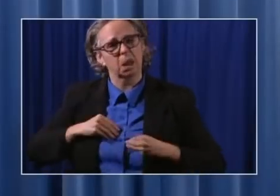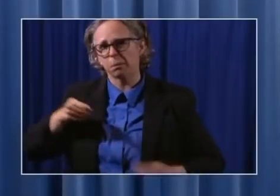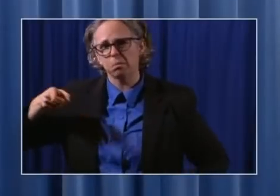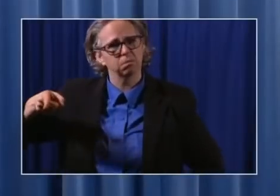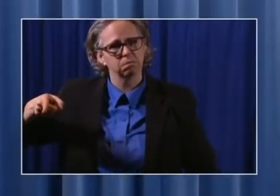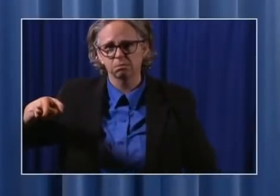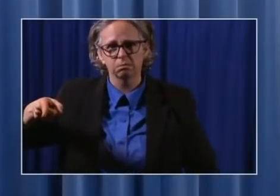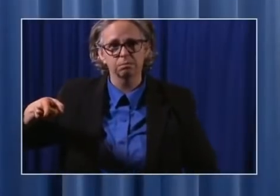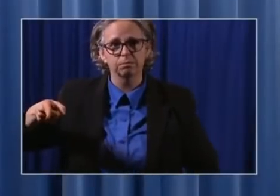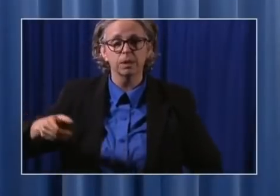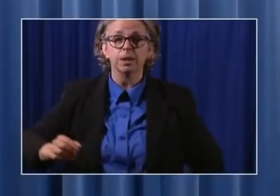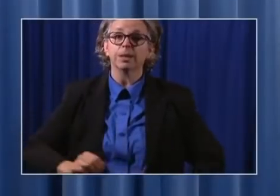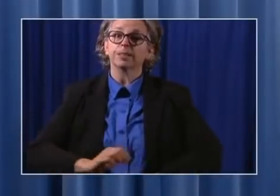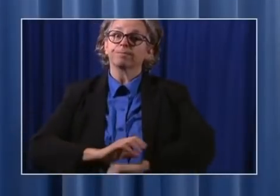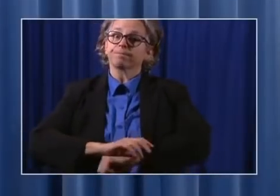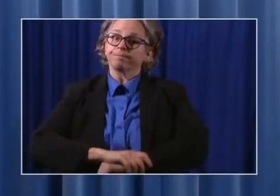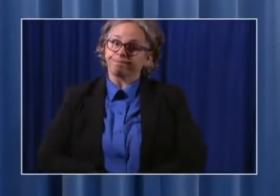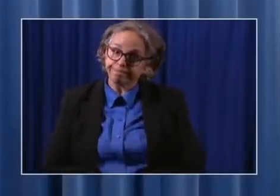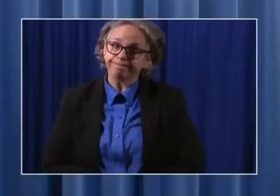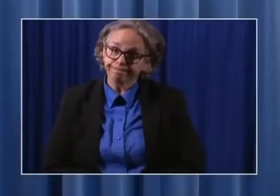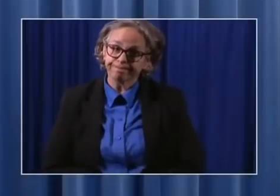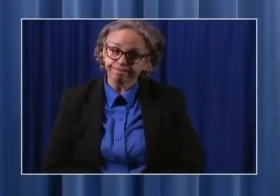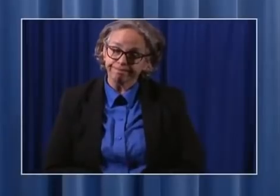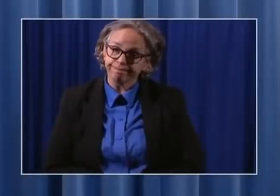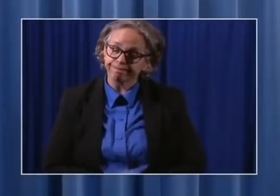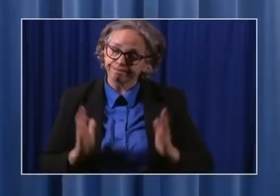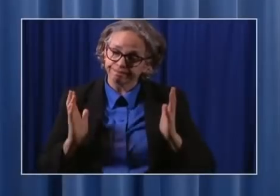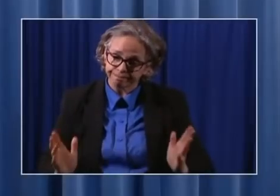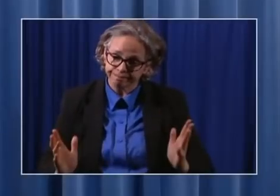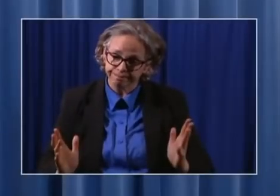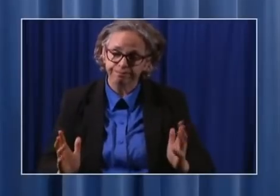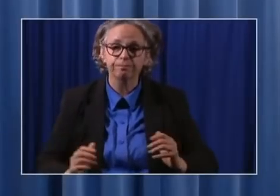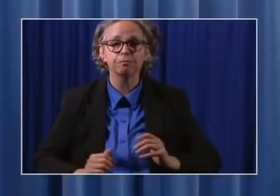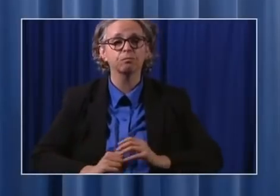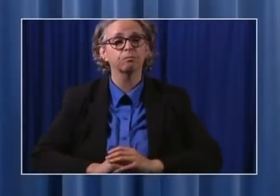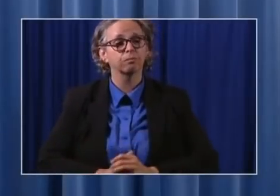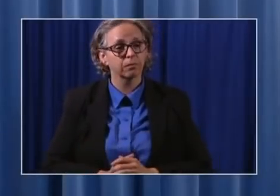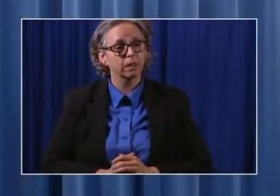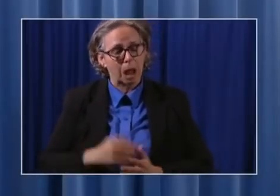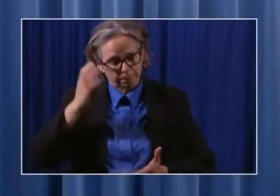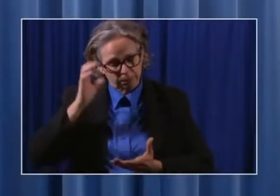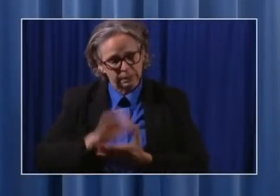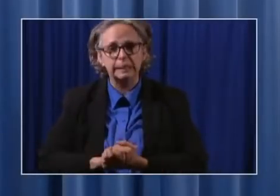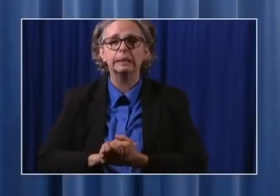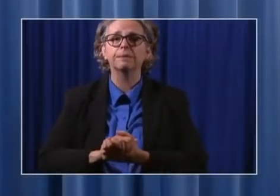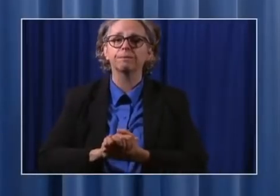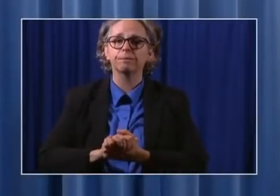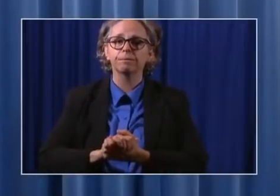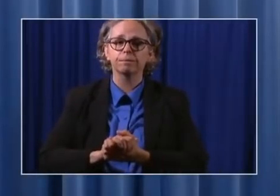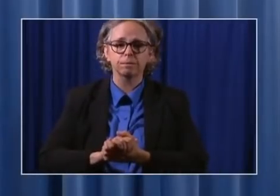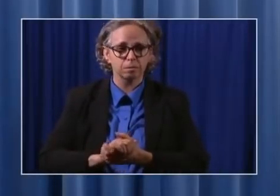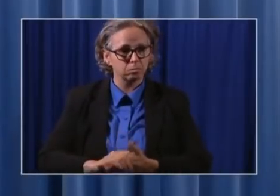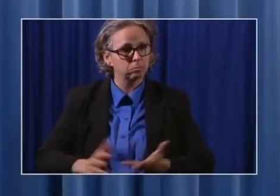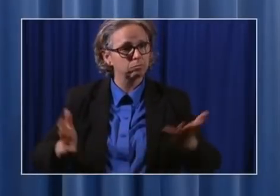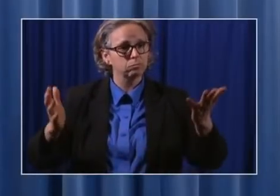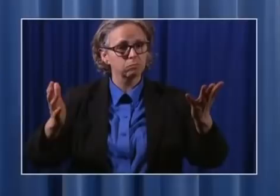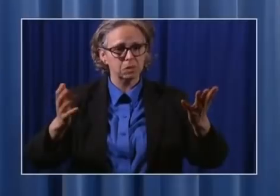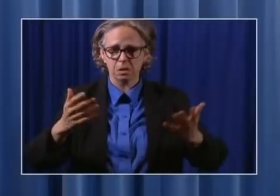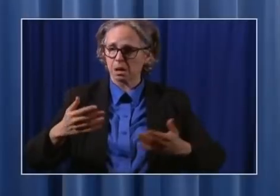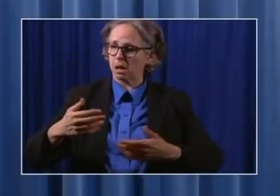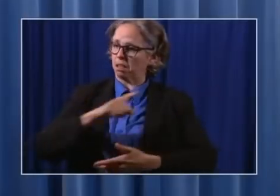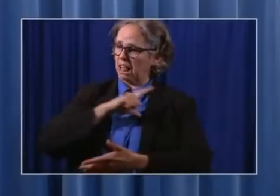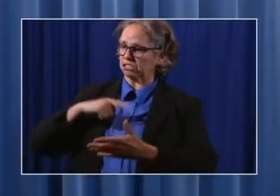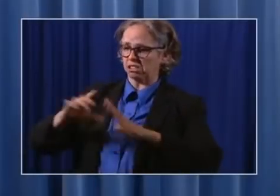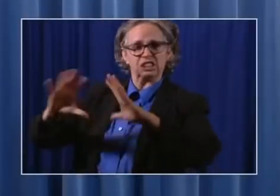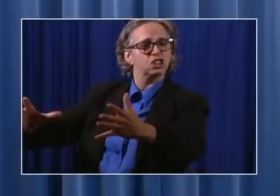Therefore, I believe the policy, this whole policy issue must be revisited by the General Assembly. I